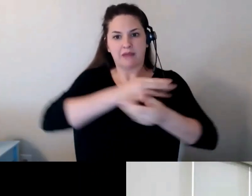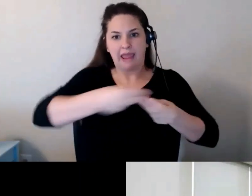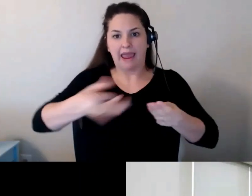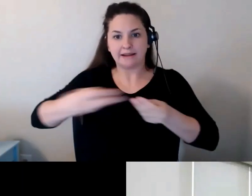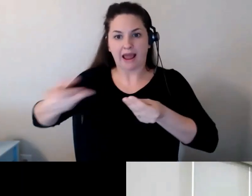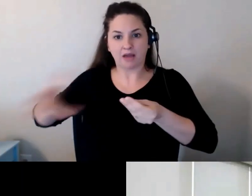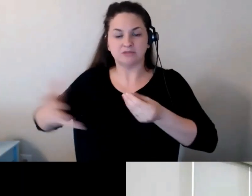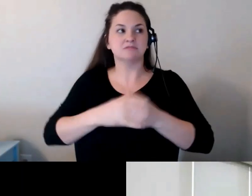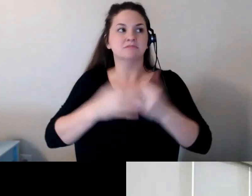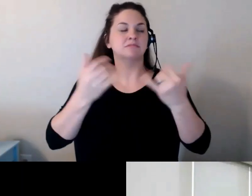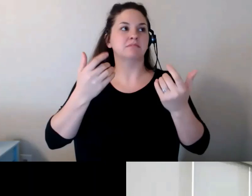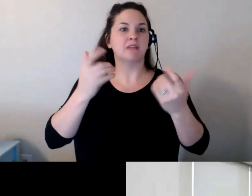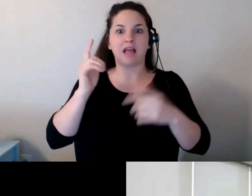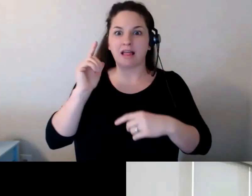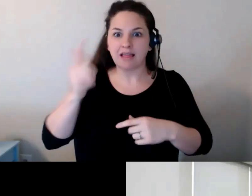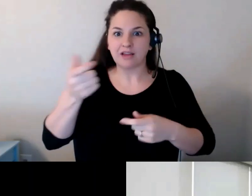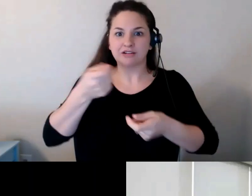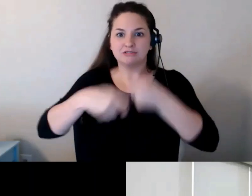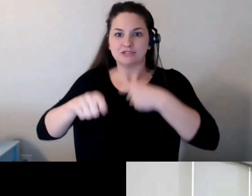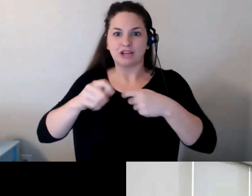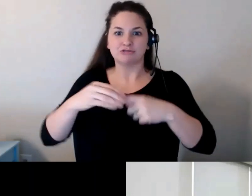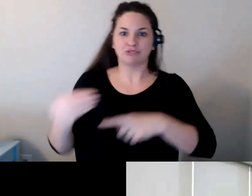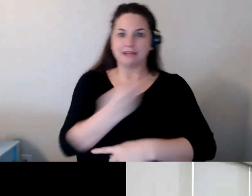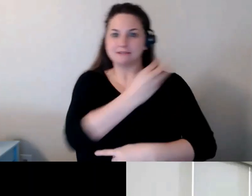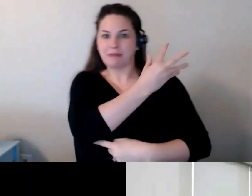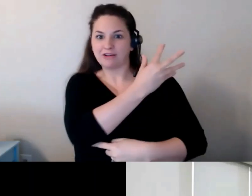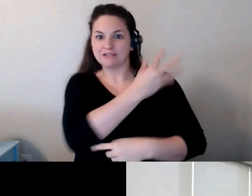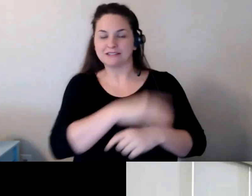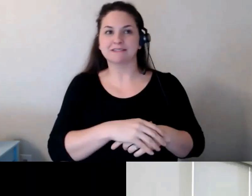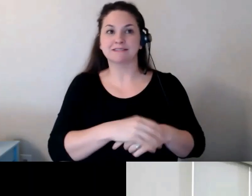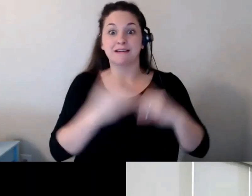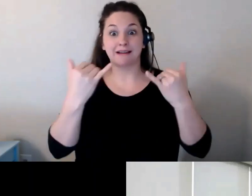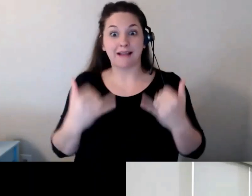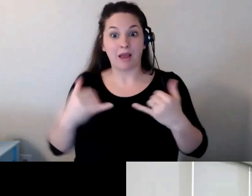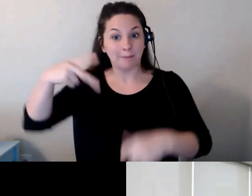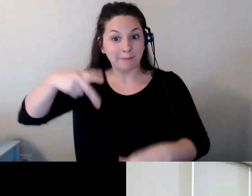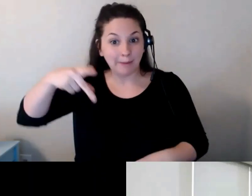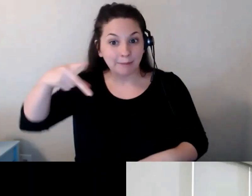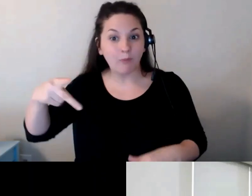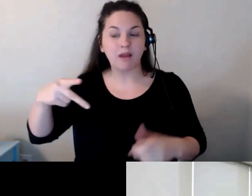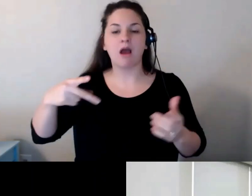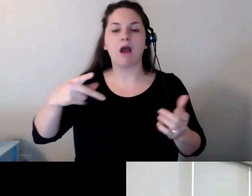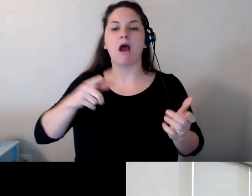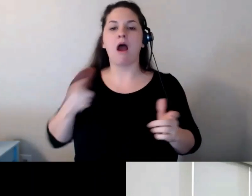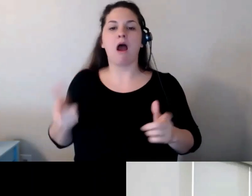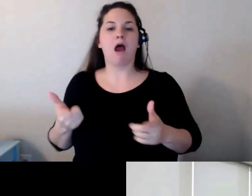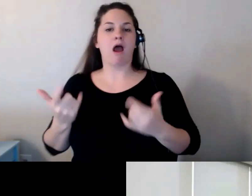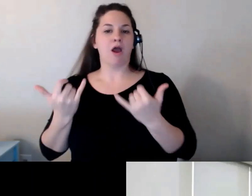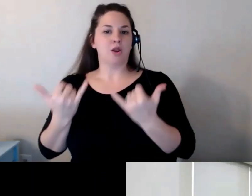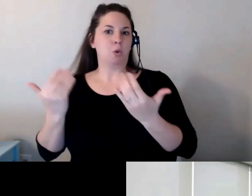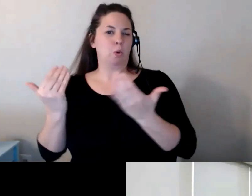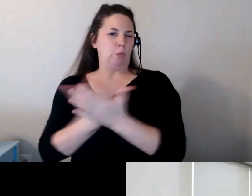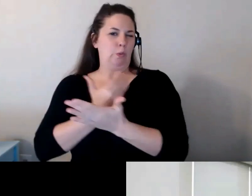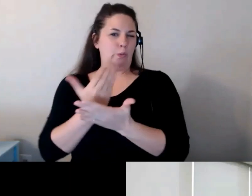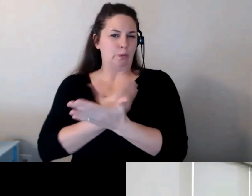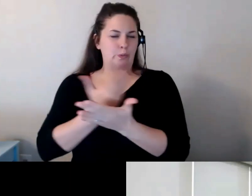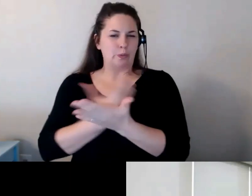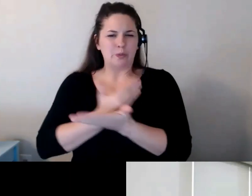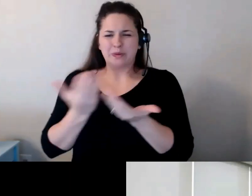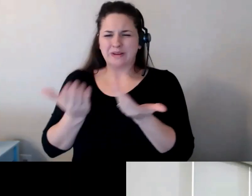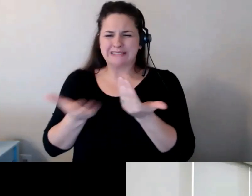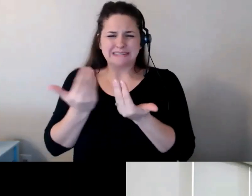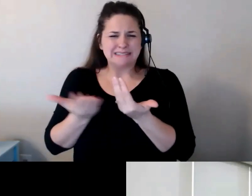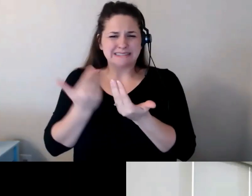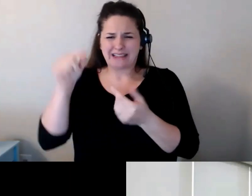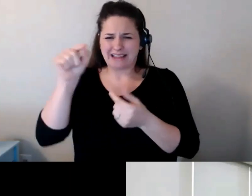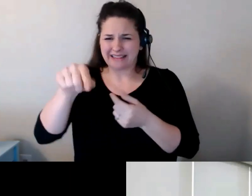into PowerPoint. But this is the next generation of that. It's as easy, if not easier than PowerPoint, and